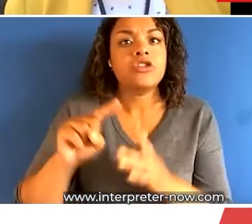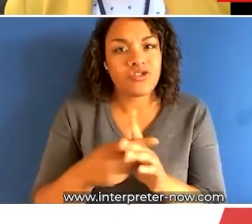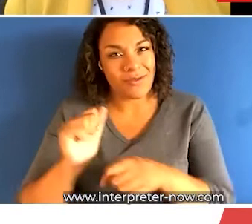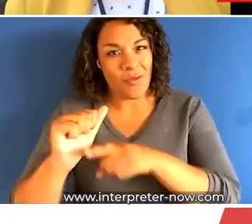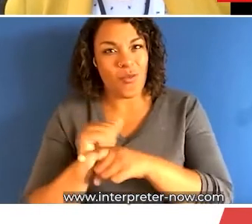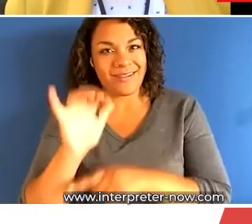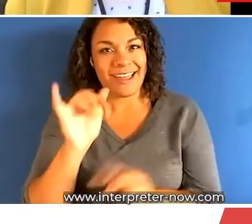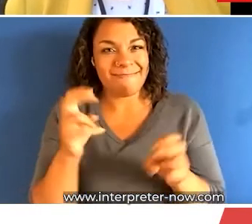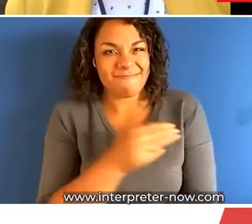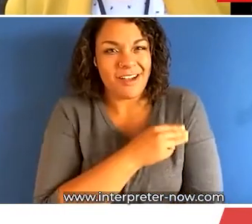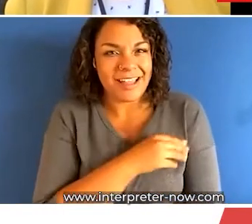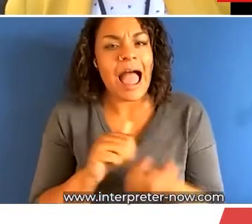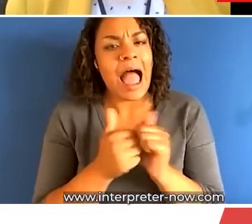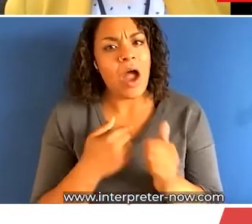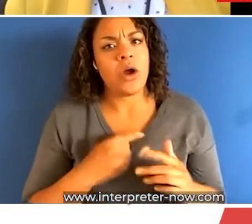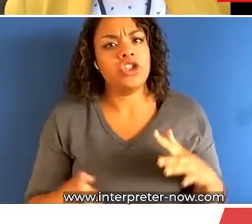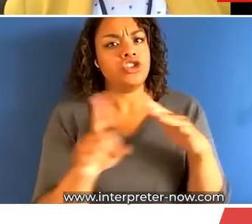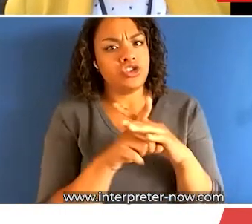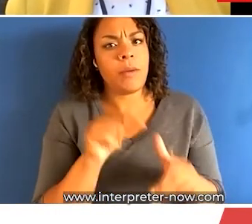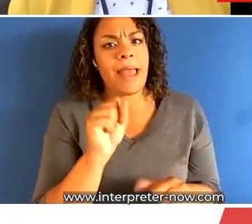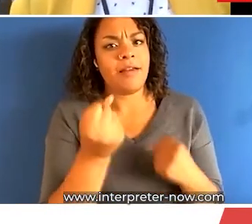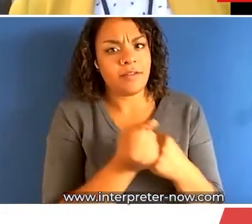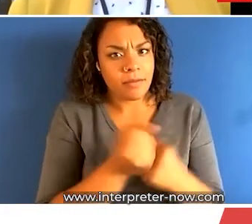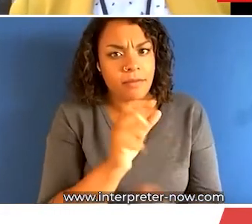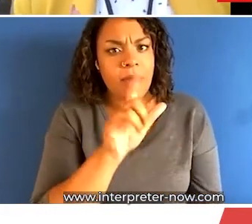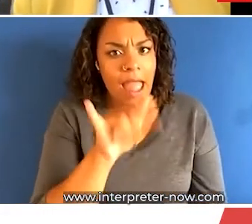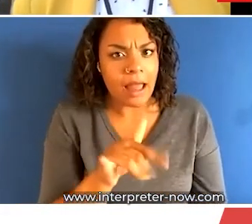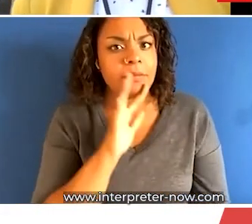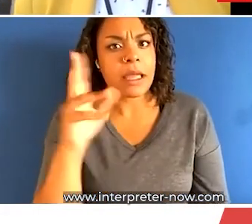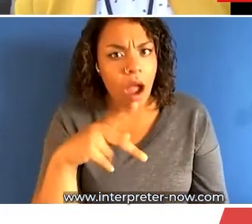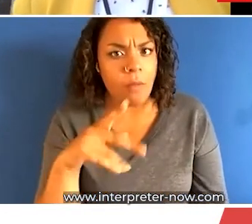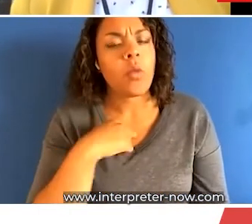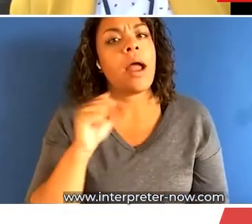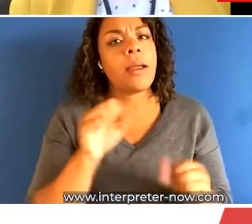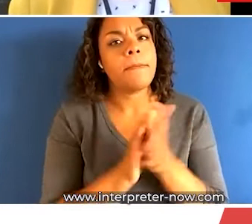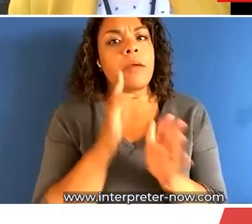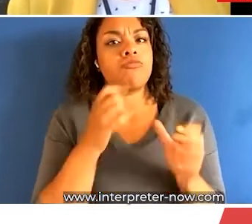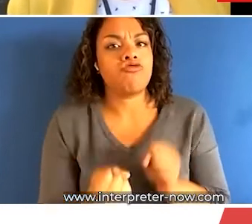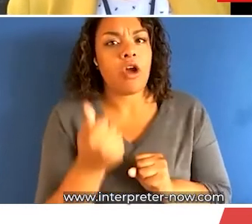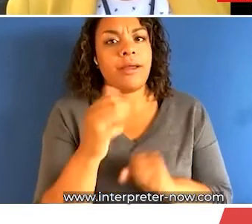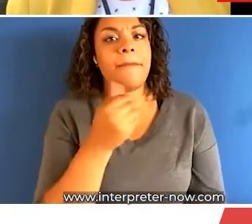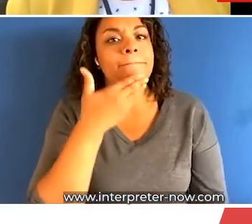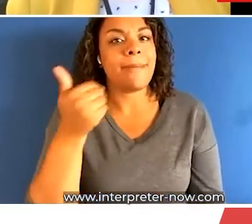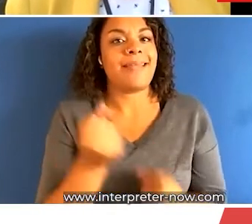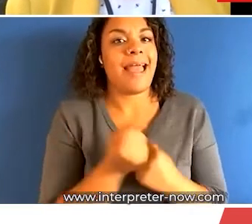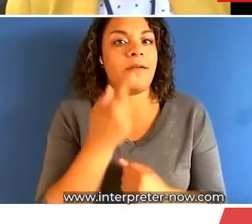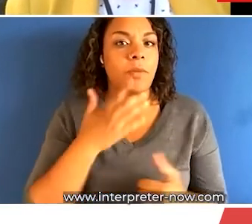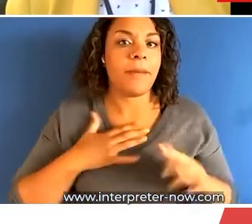practice, is how am I showing up as an ally time and time again, so I can be the strongest and best ally for my team and my